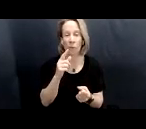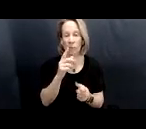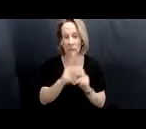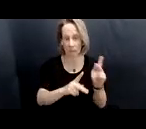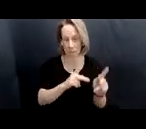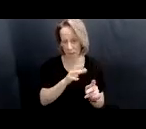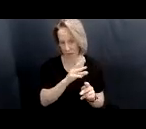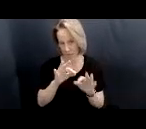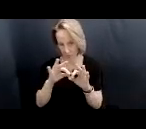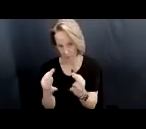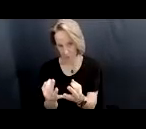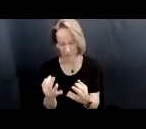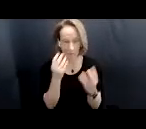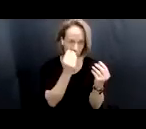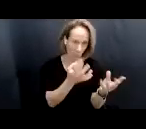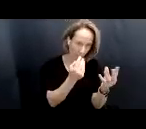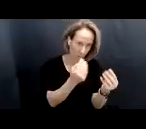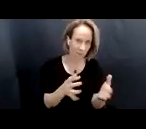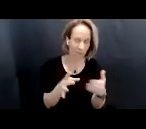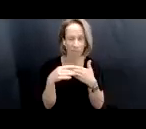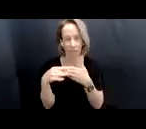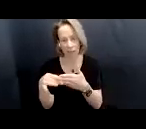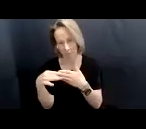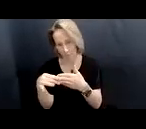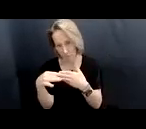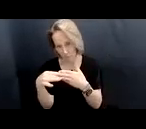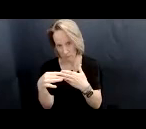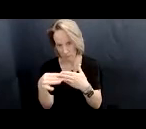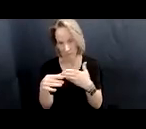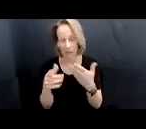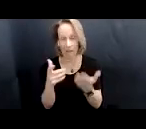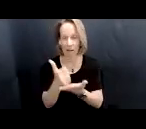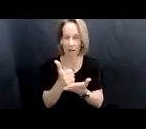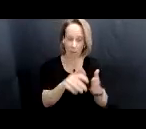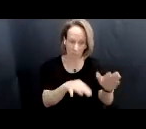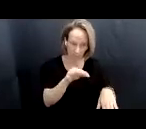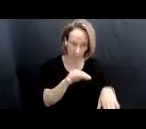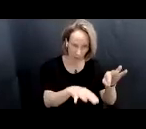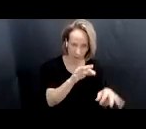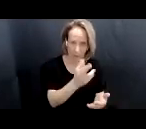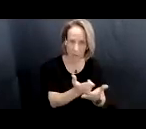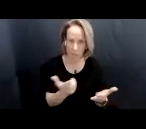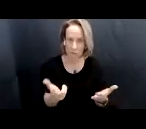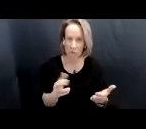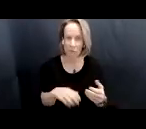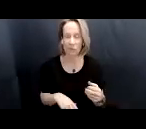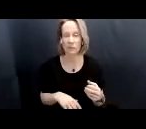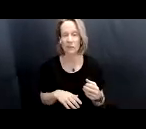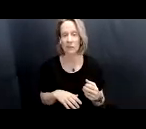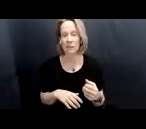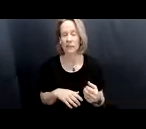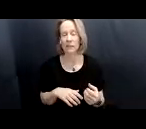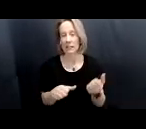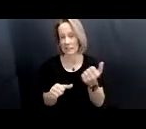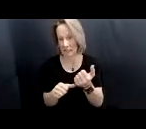formative, flexible, find resources, assist, a shoulder. I just